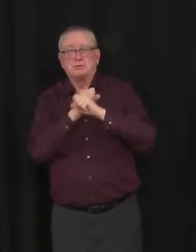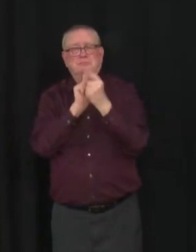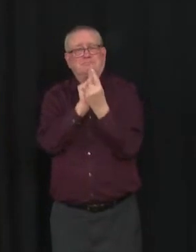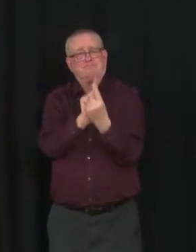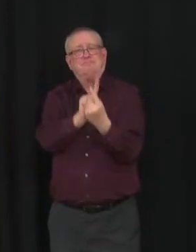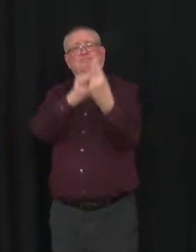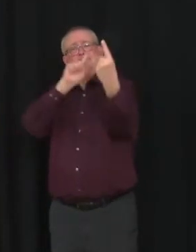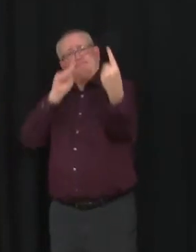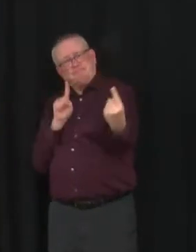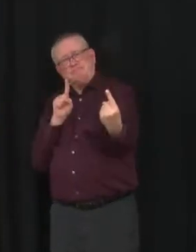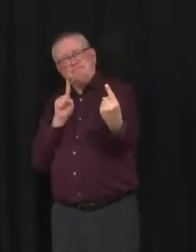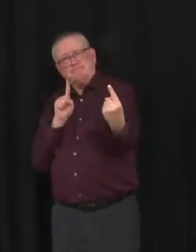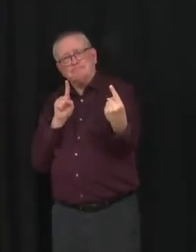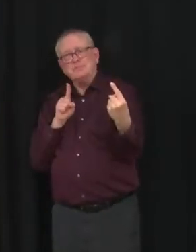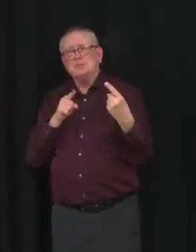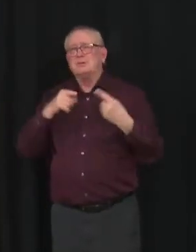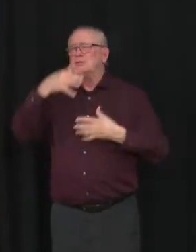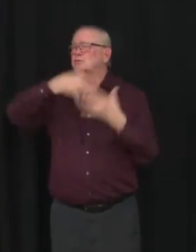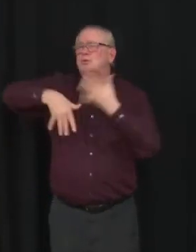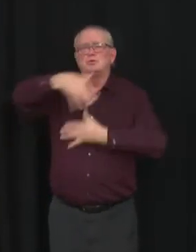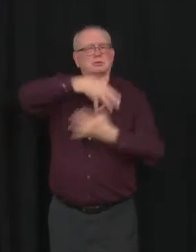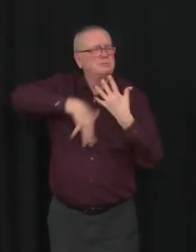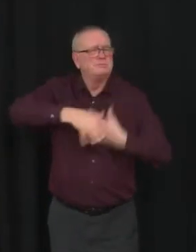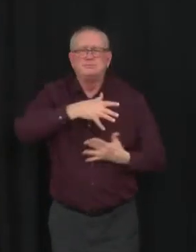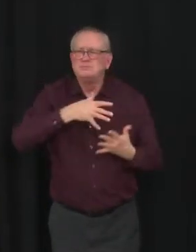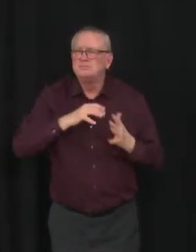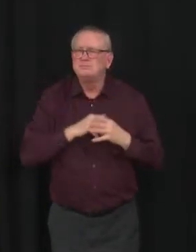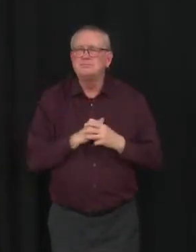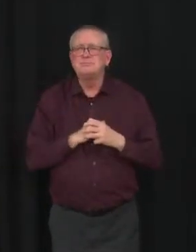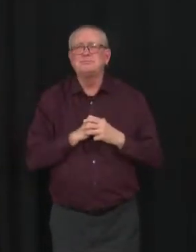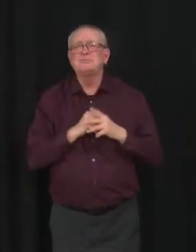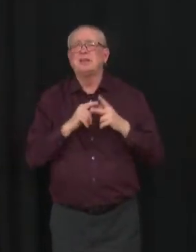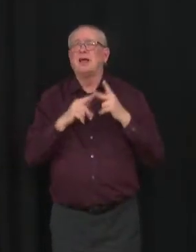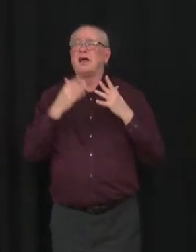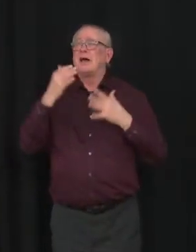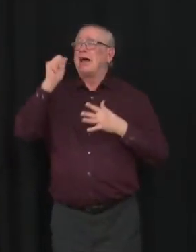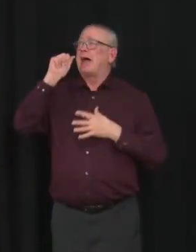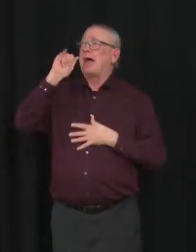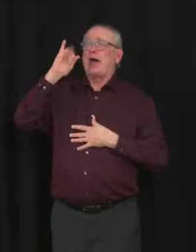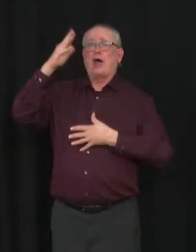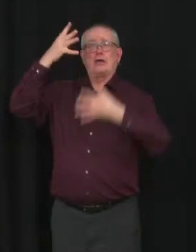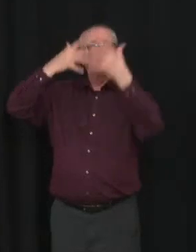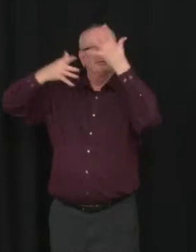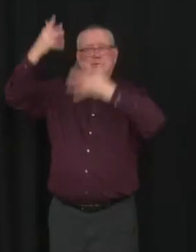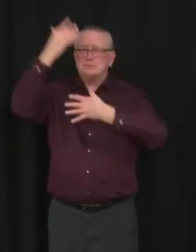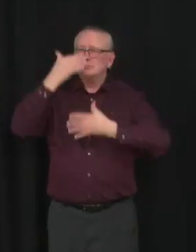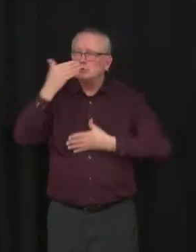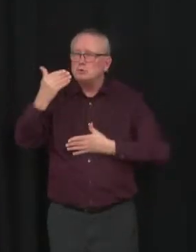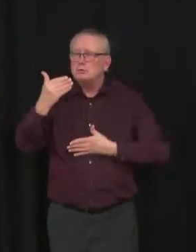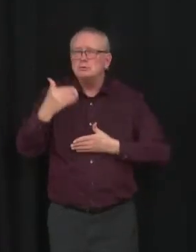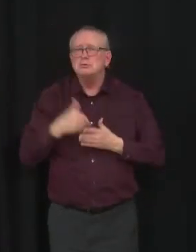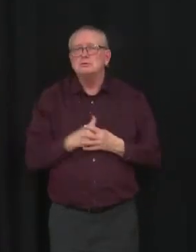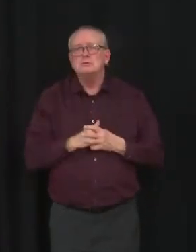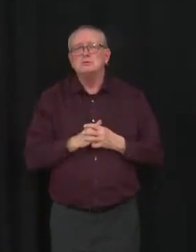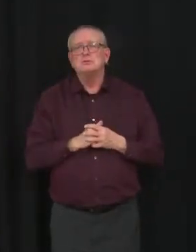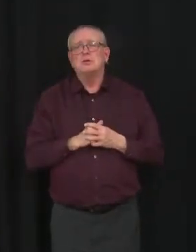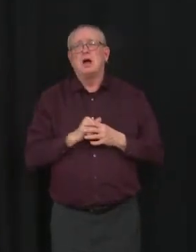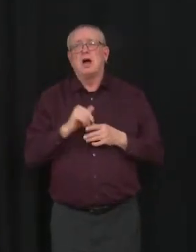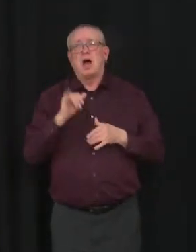avoiding crowded places, maximizing ventilation, and reducing the amount of time you spend in any setting outside your